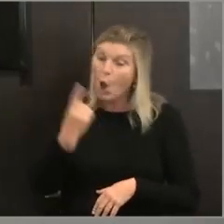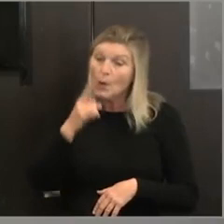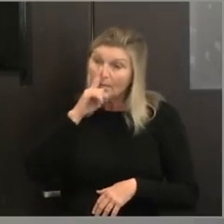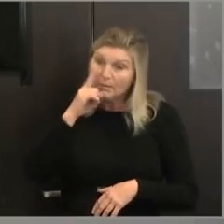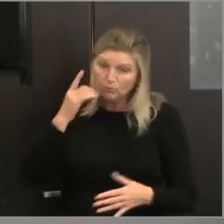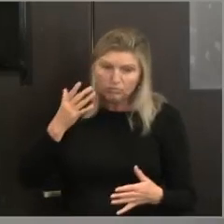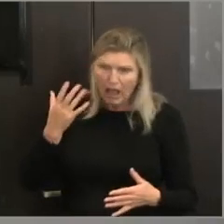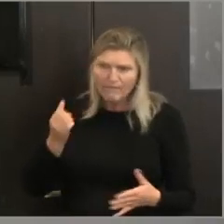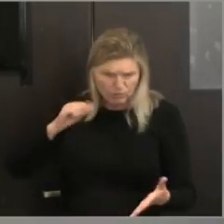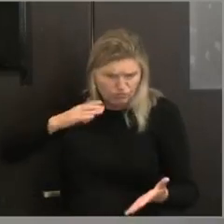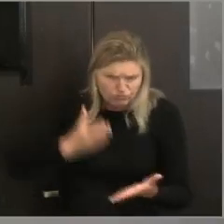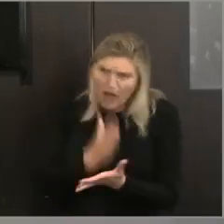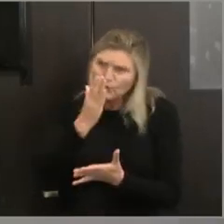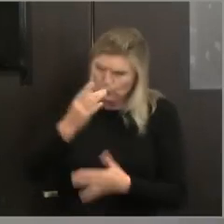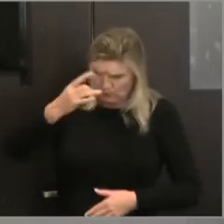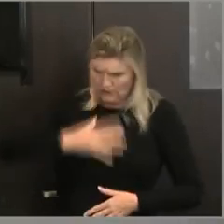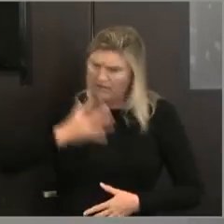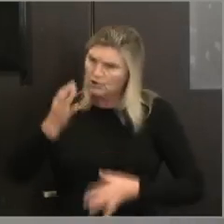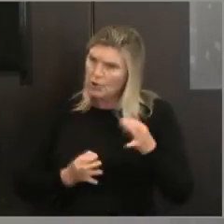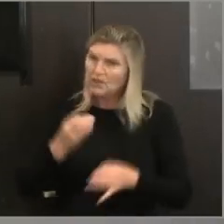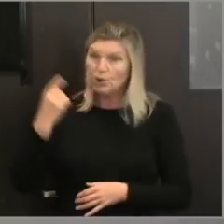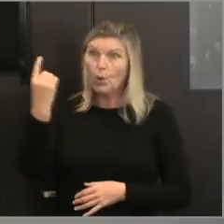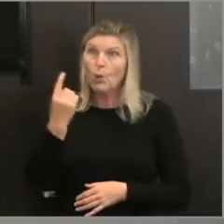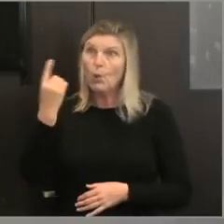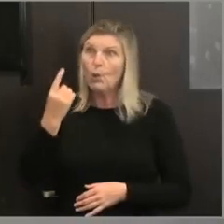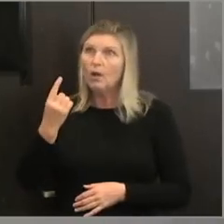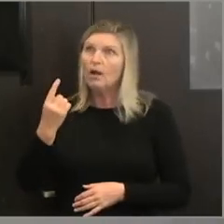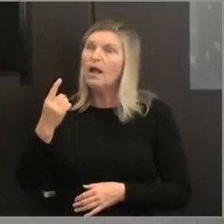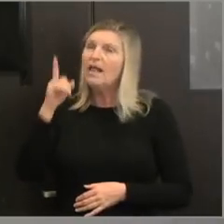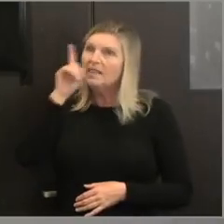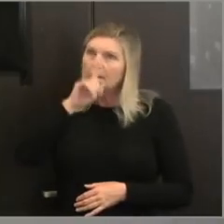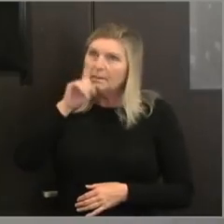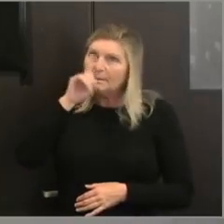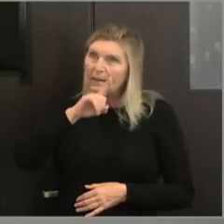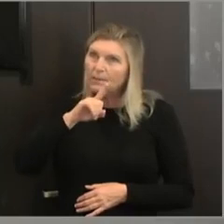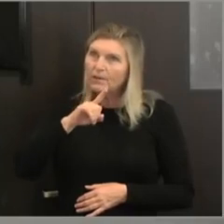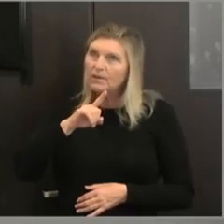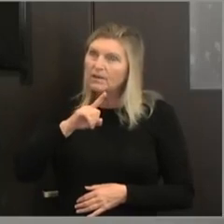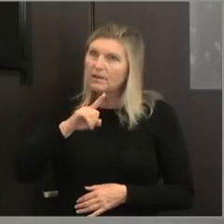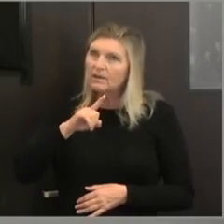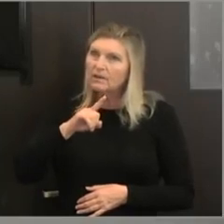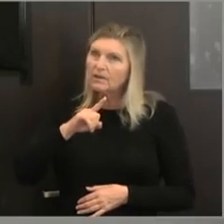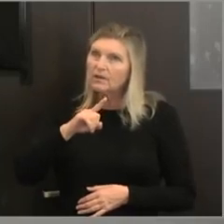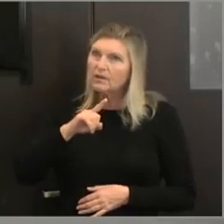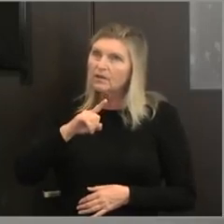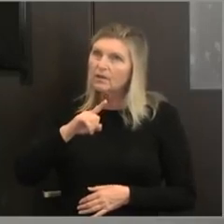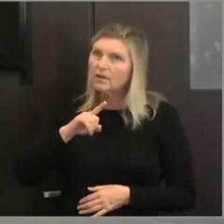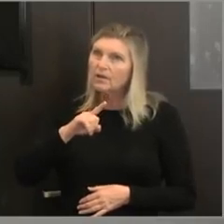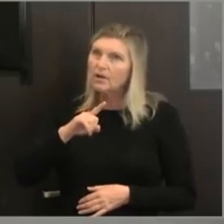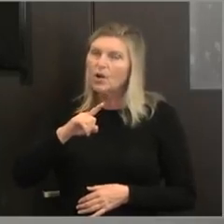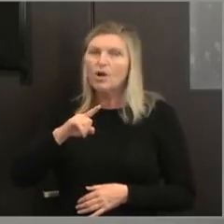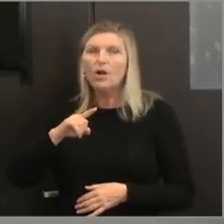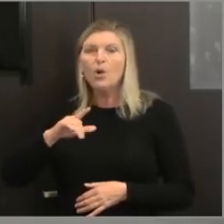to self-determination are those whose colonies are across a stretch of blue